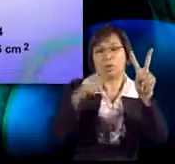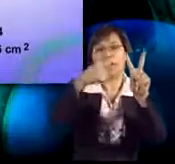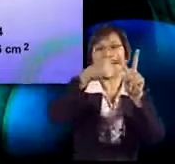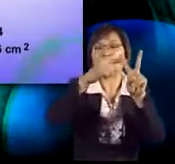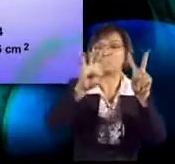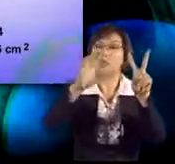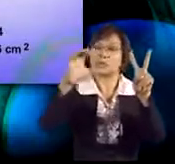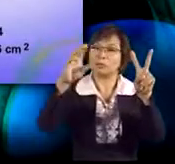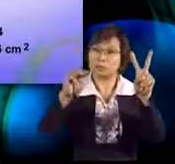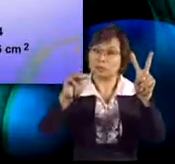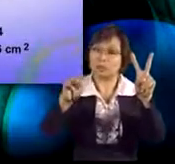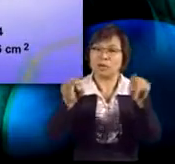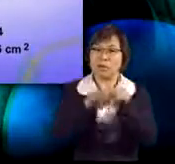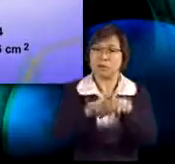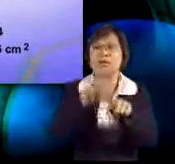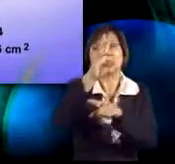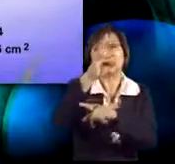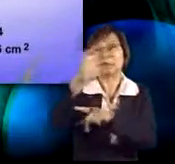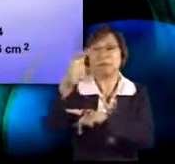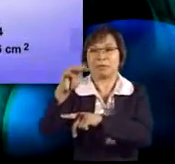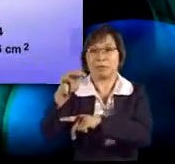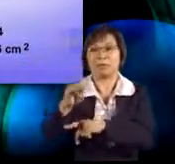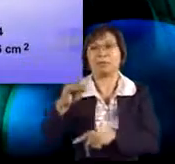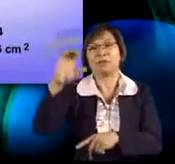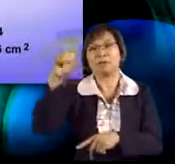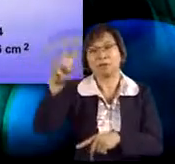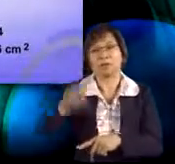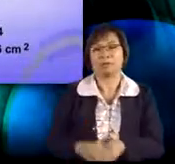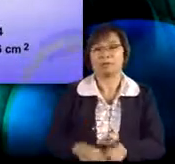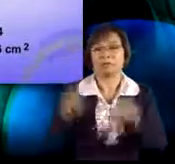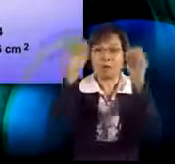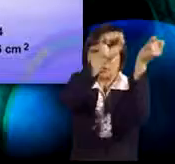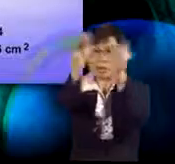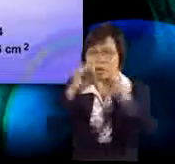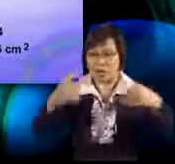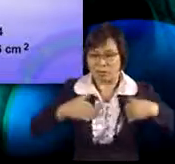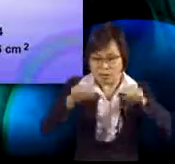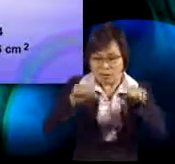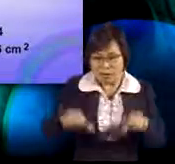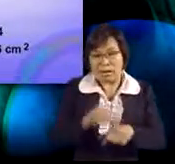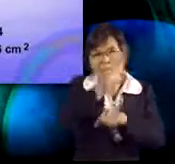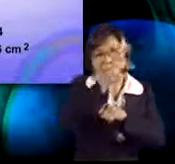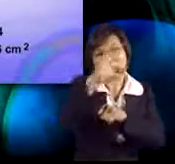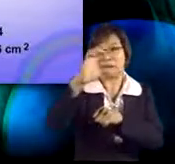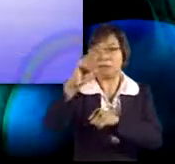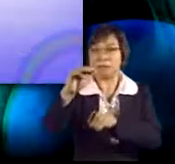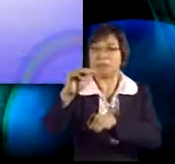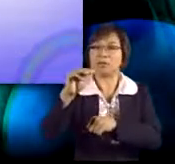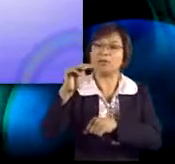plus 4 centimeters square equals to 6 centimeters square. The shape has an area of 6 centimeters square.